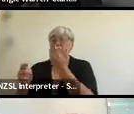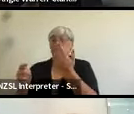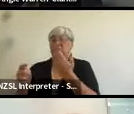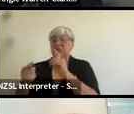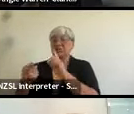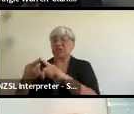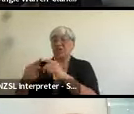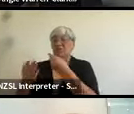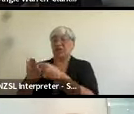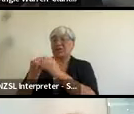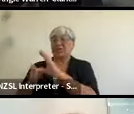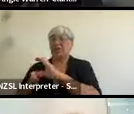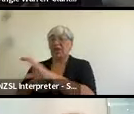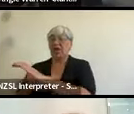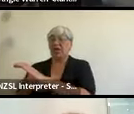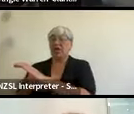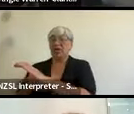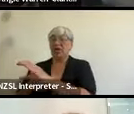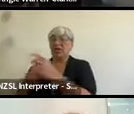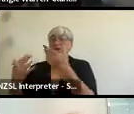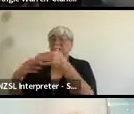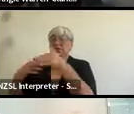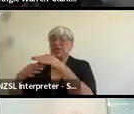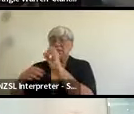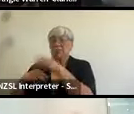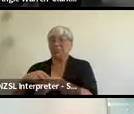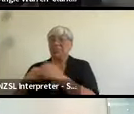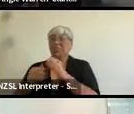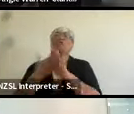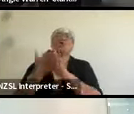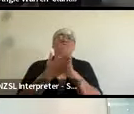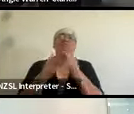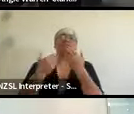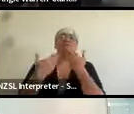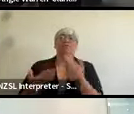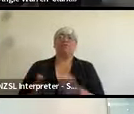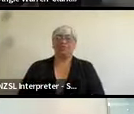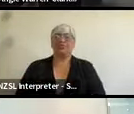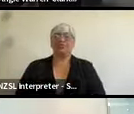to enable them to integrate? Okay. Thank you.